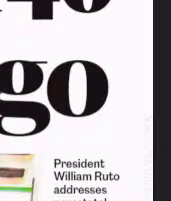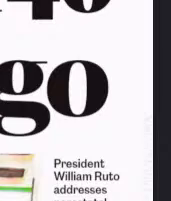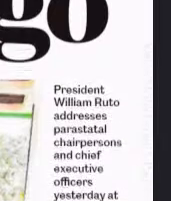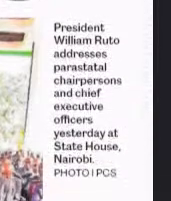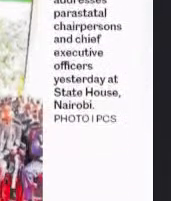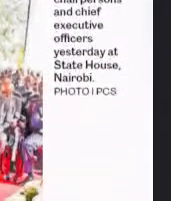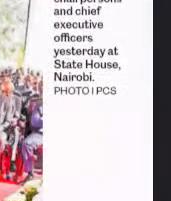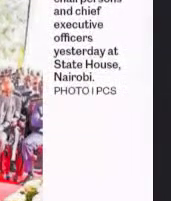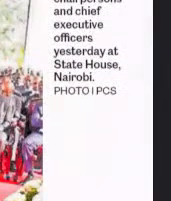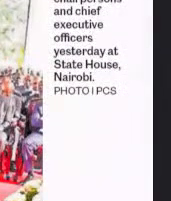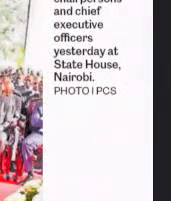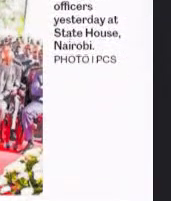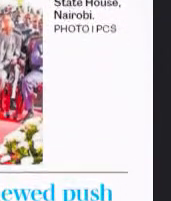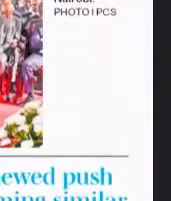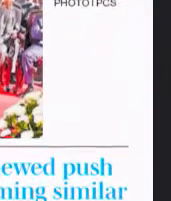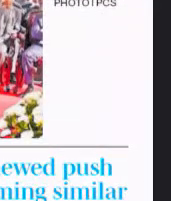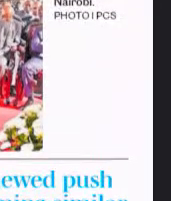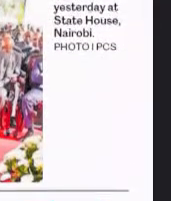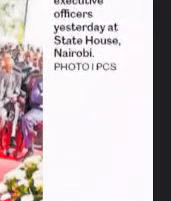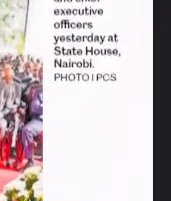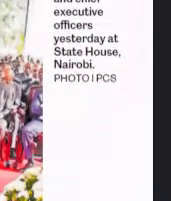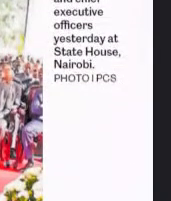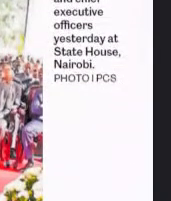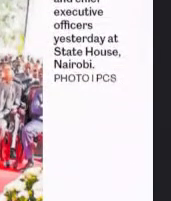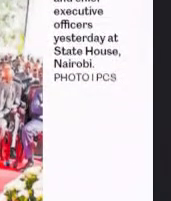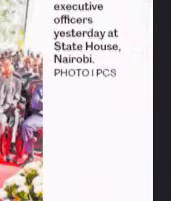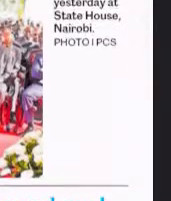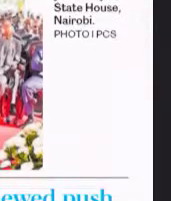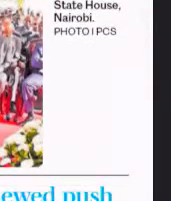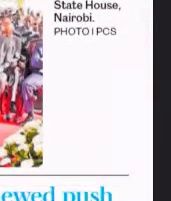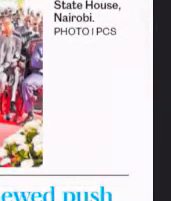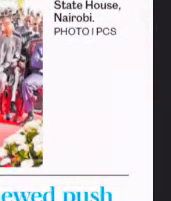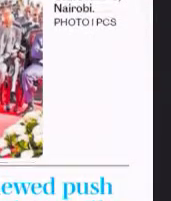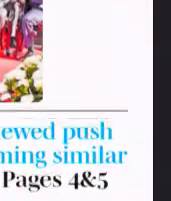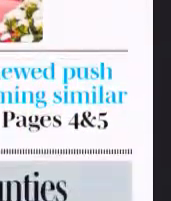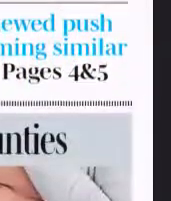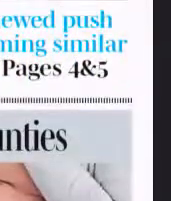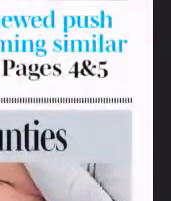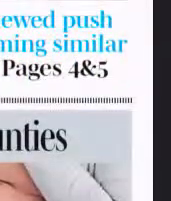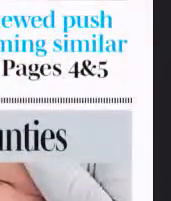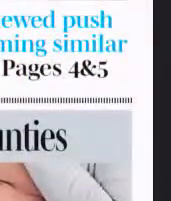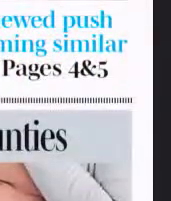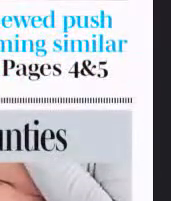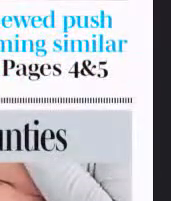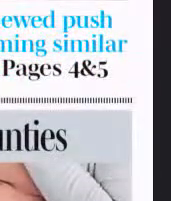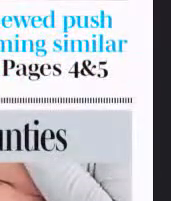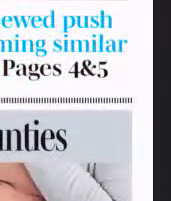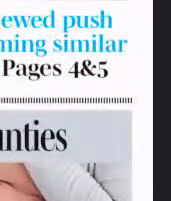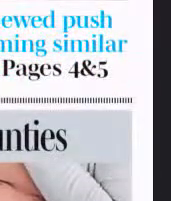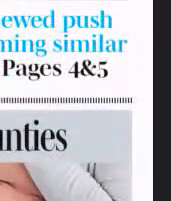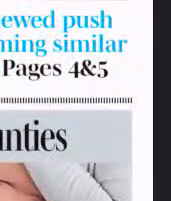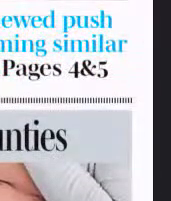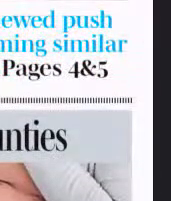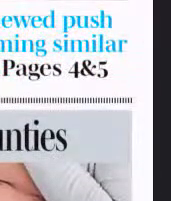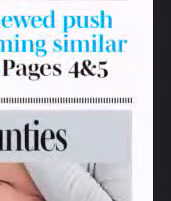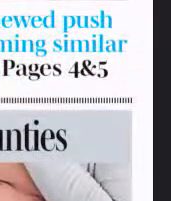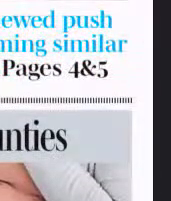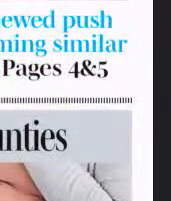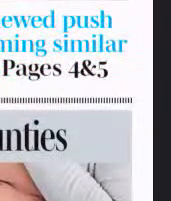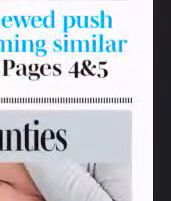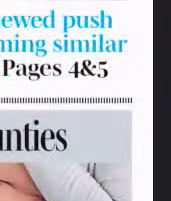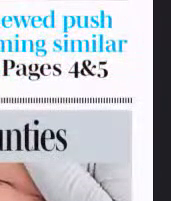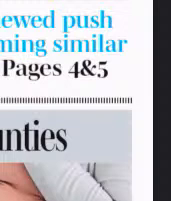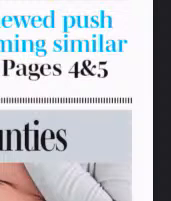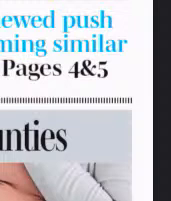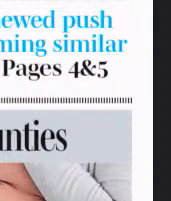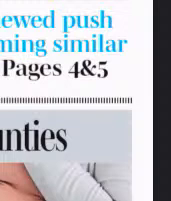state corporations. There's, yes, on the front page of the Daily Nation there. So thousands of workers risk losing their jobs